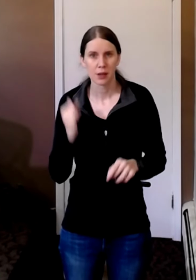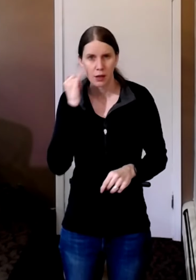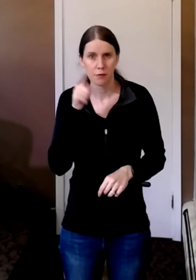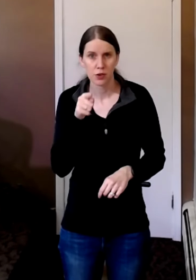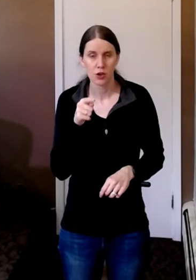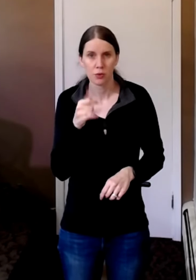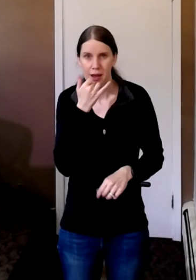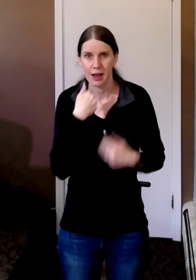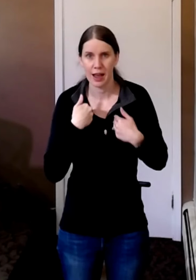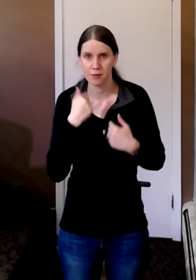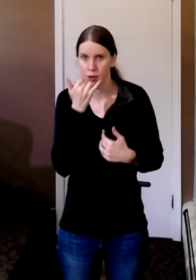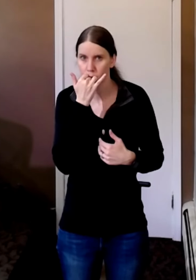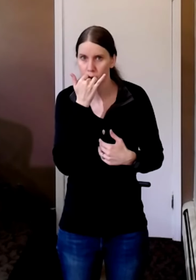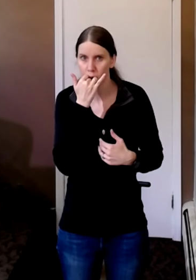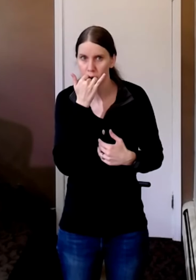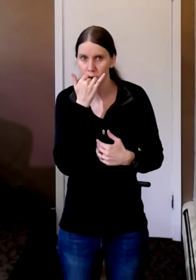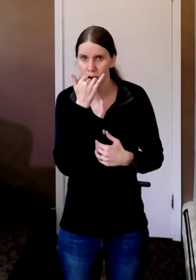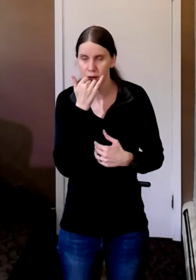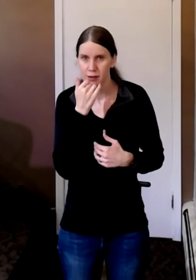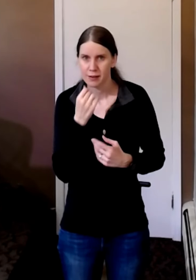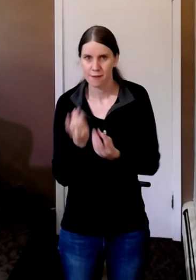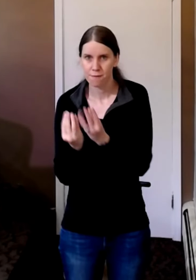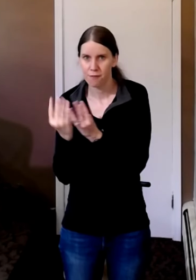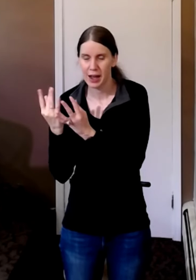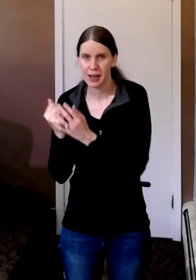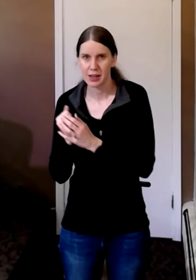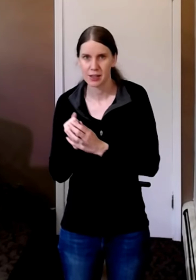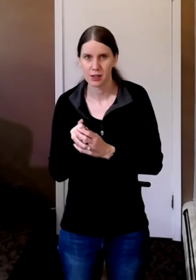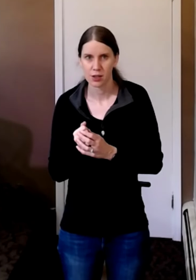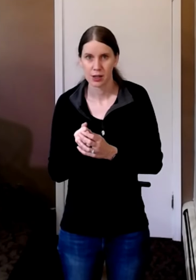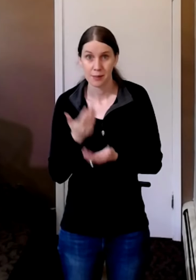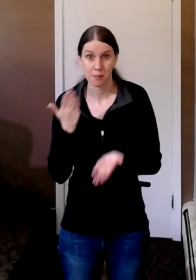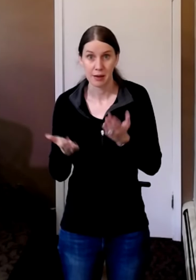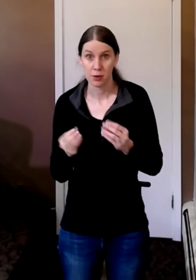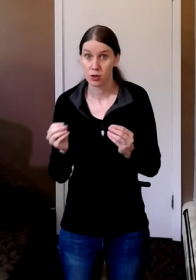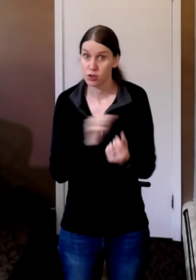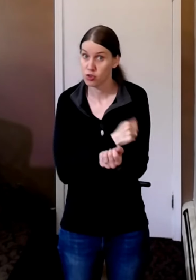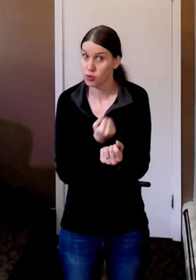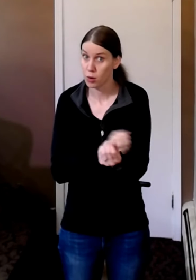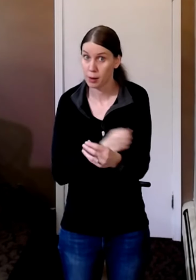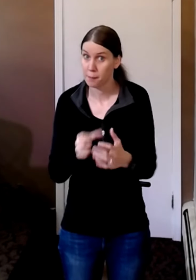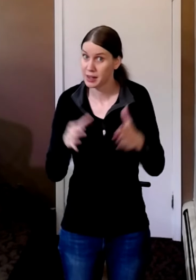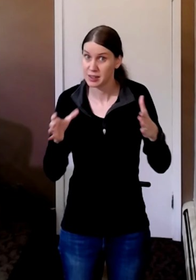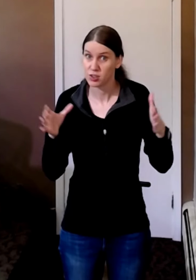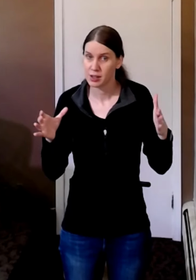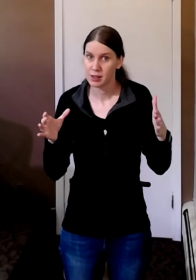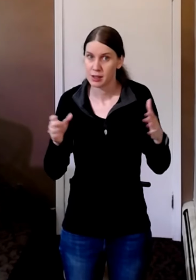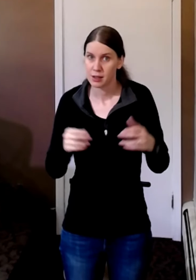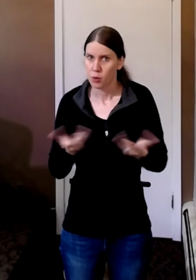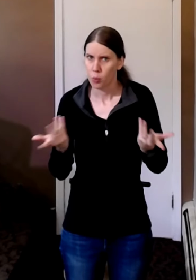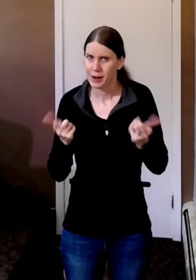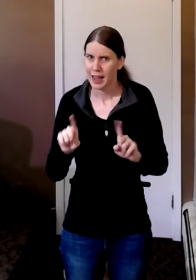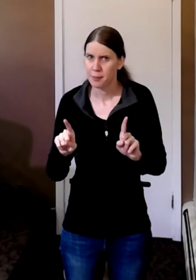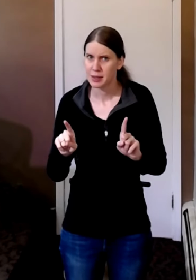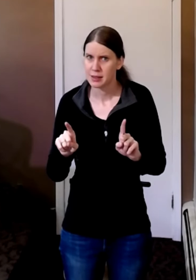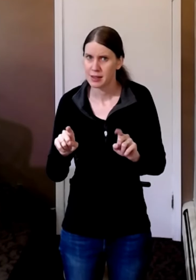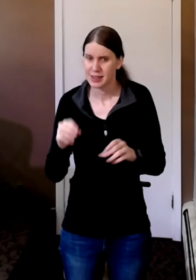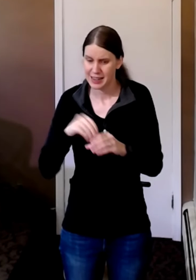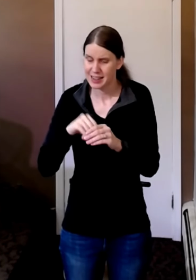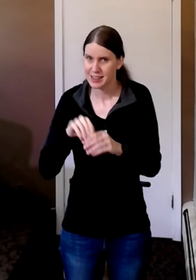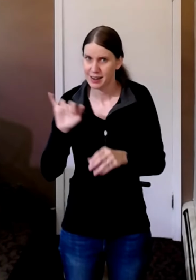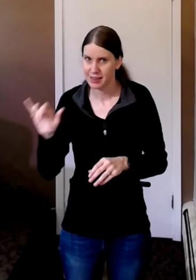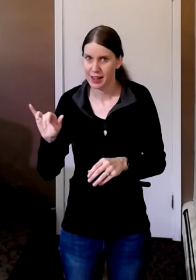if you've got the wrong fuel, if you've got the wick turned up too high, you know, all these things, what happens to the